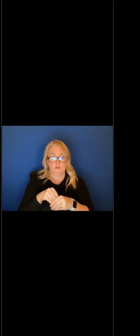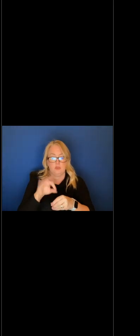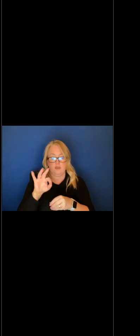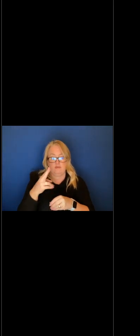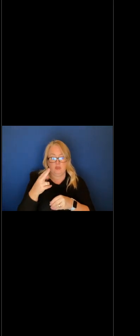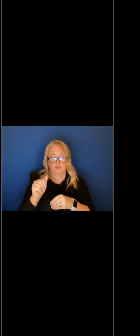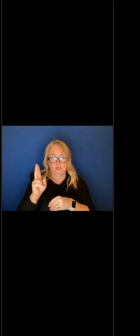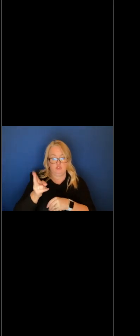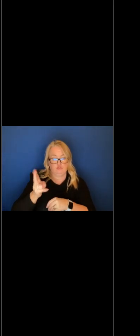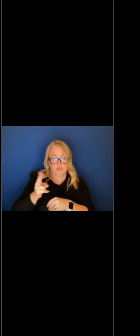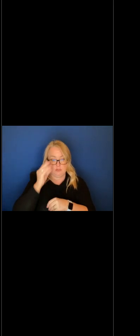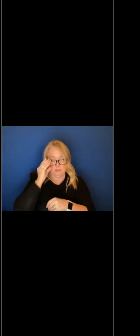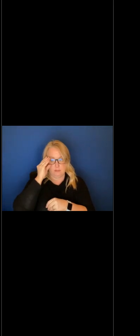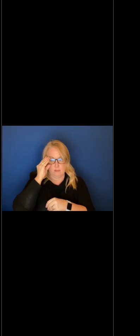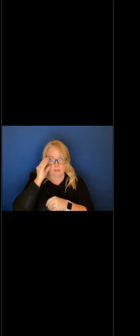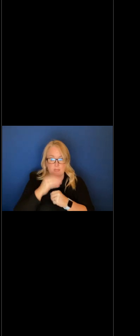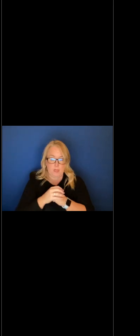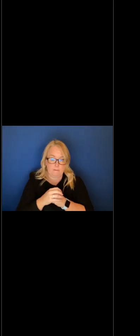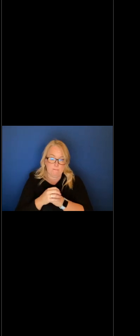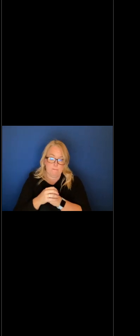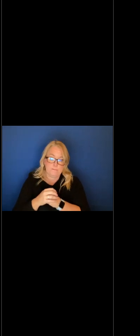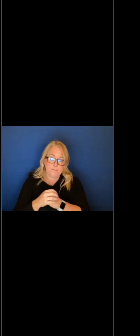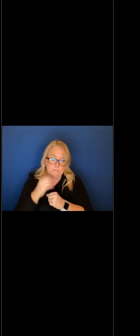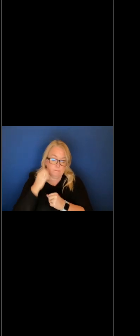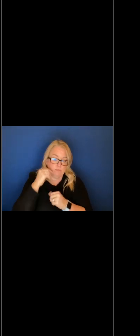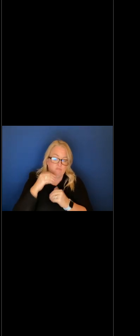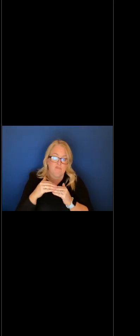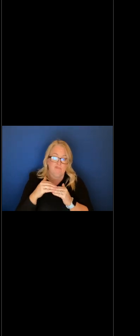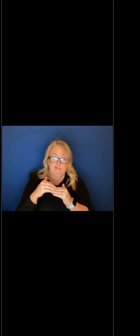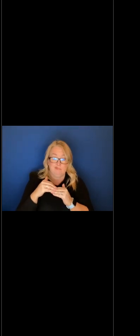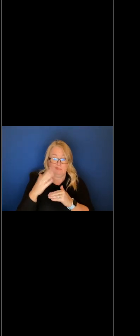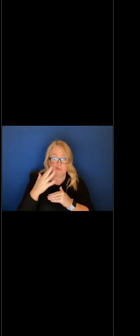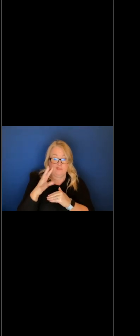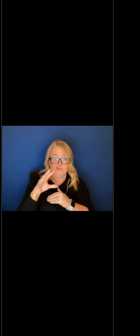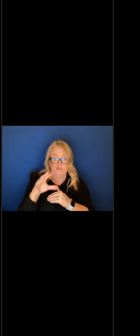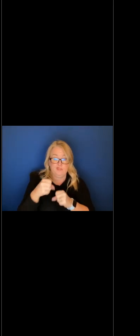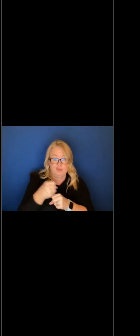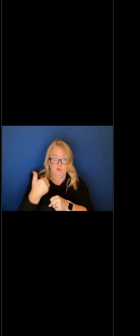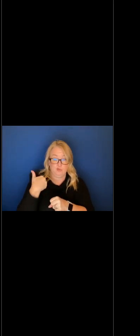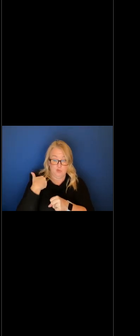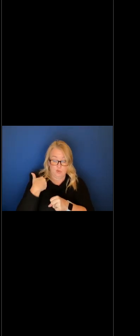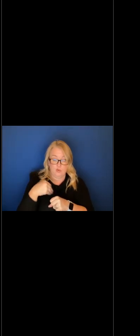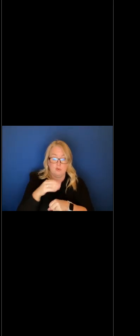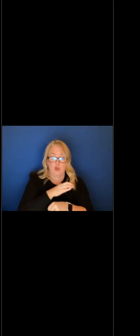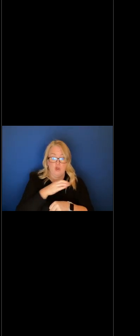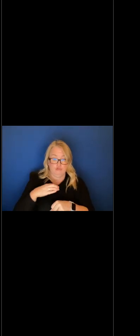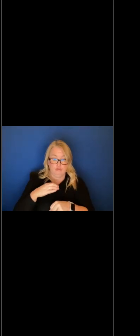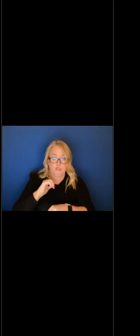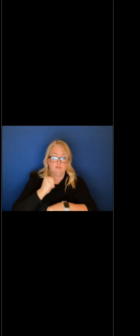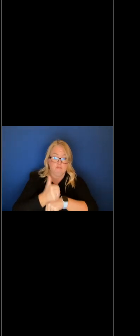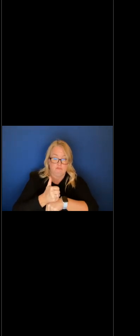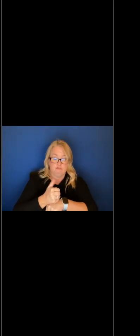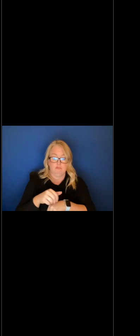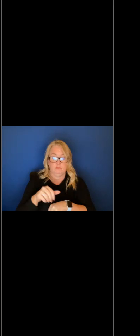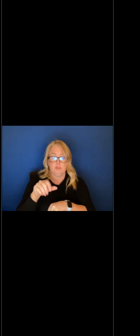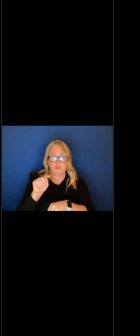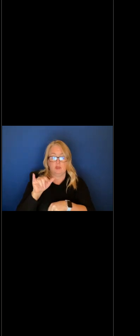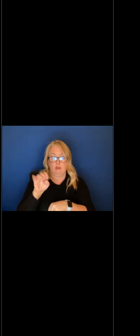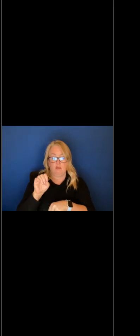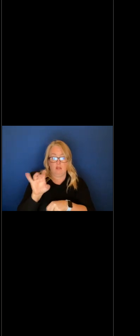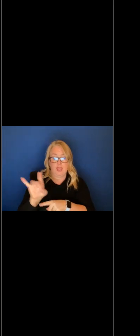FHA history. Over 50 years ago, Congress enacted Title VIII of